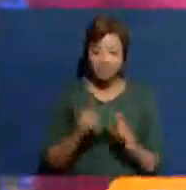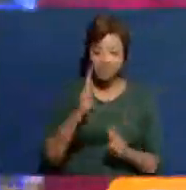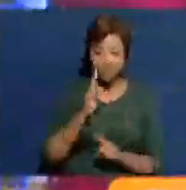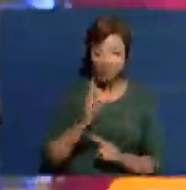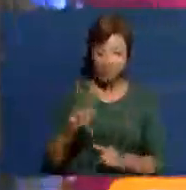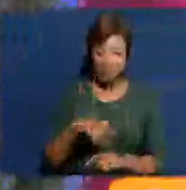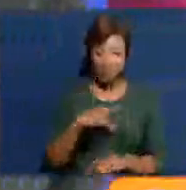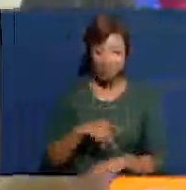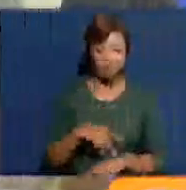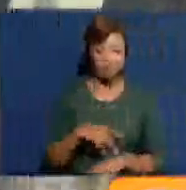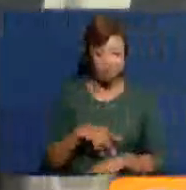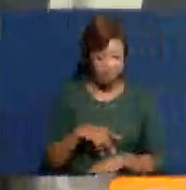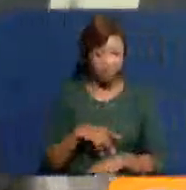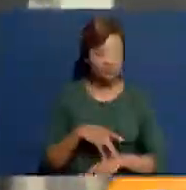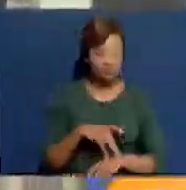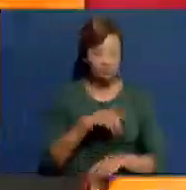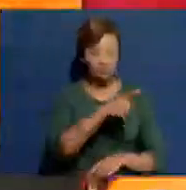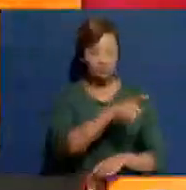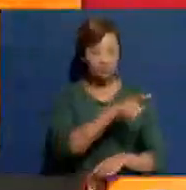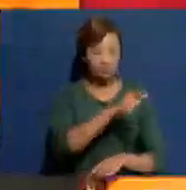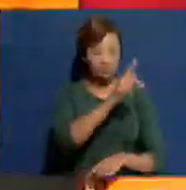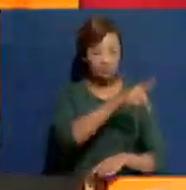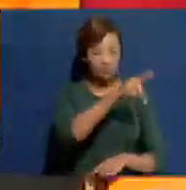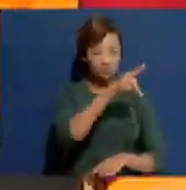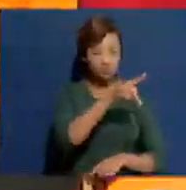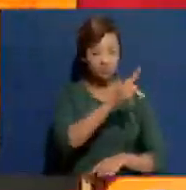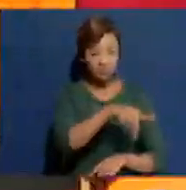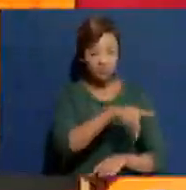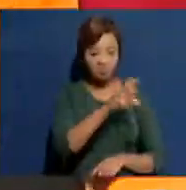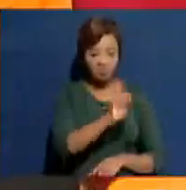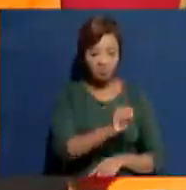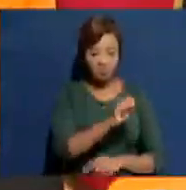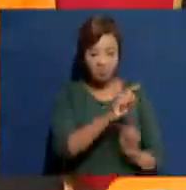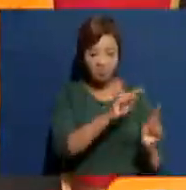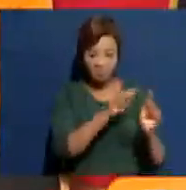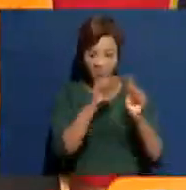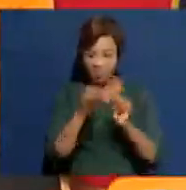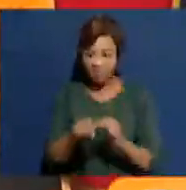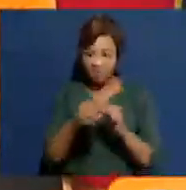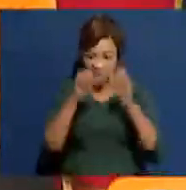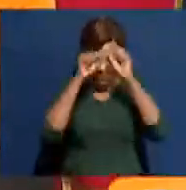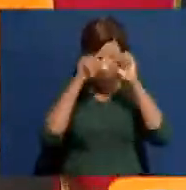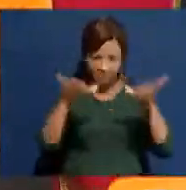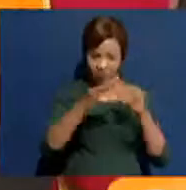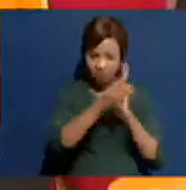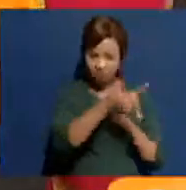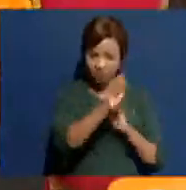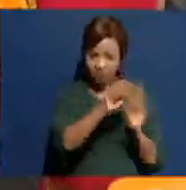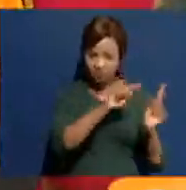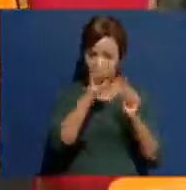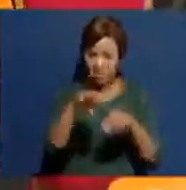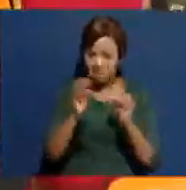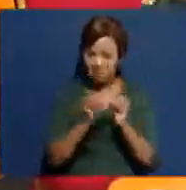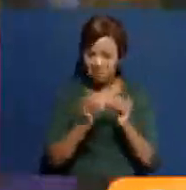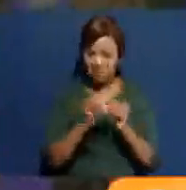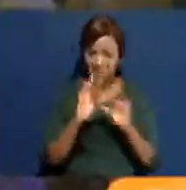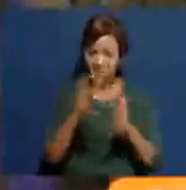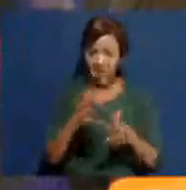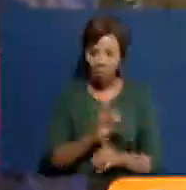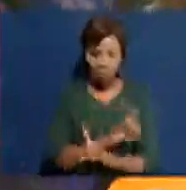them when devolution principal secretary Teresia Mbaika joined them at their inaugural meeting at the